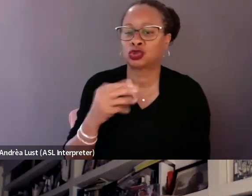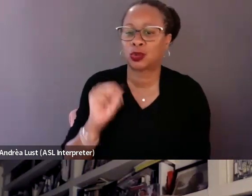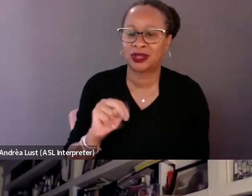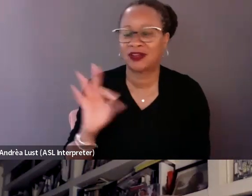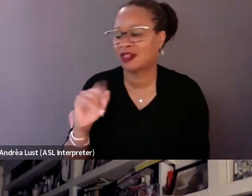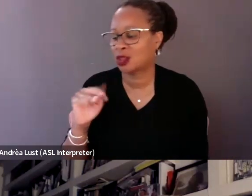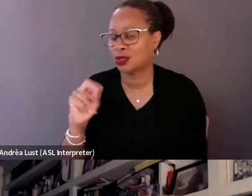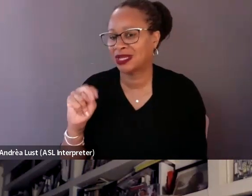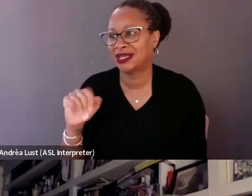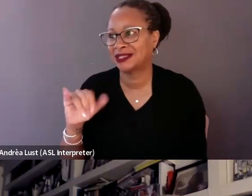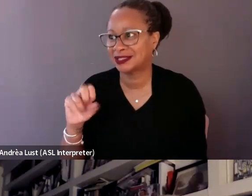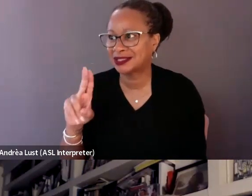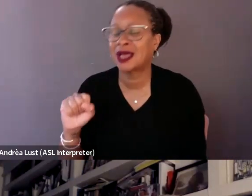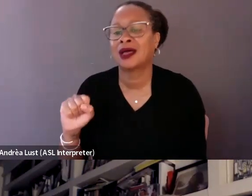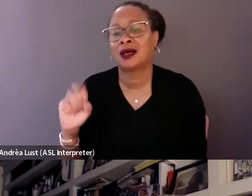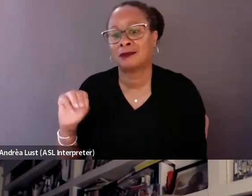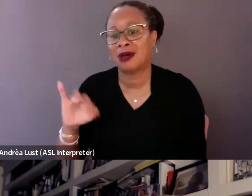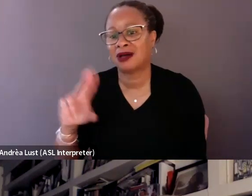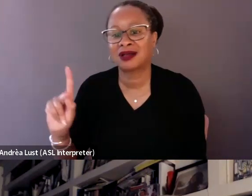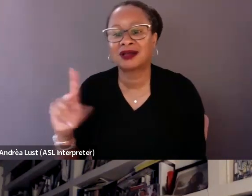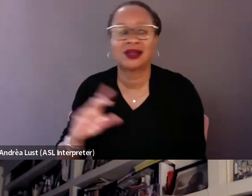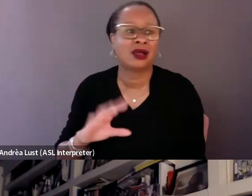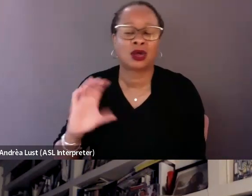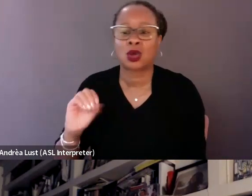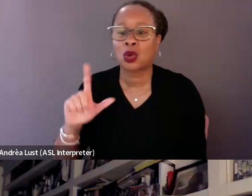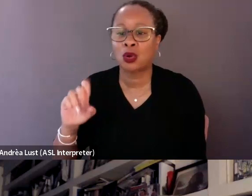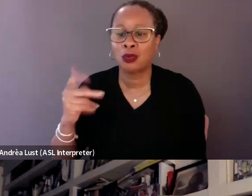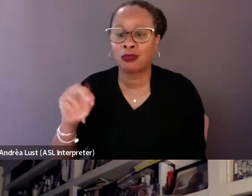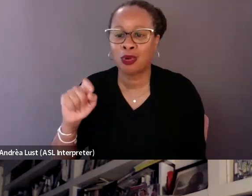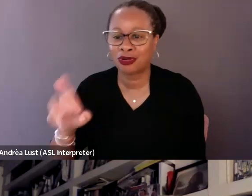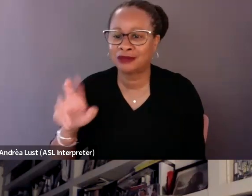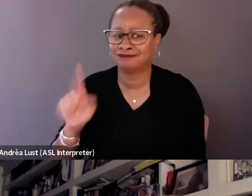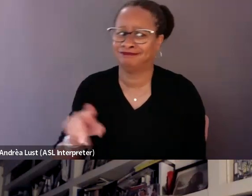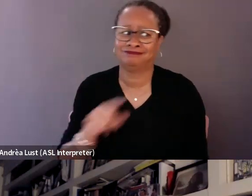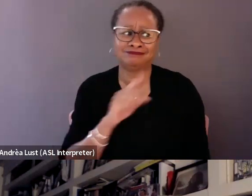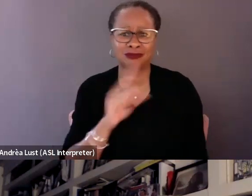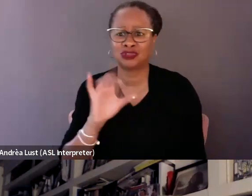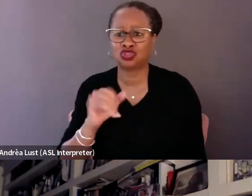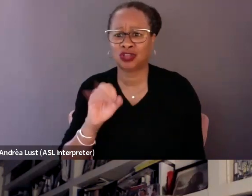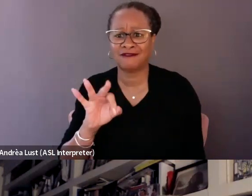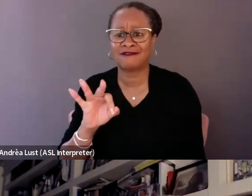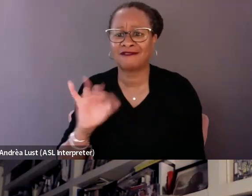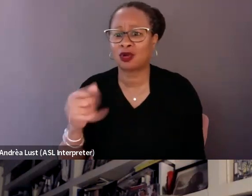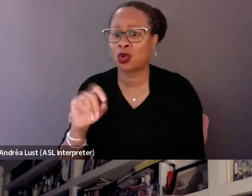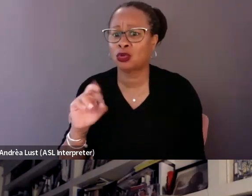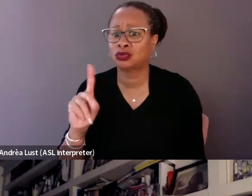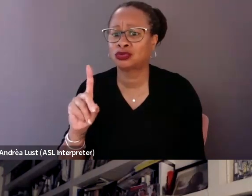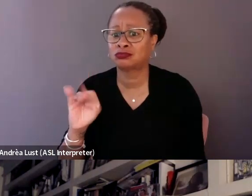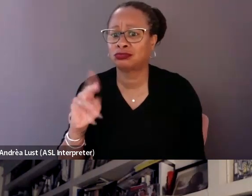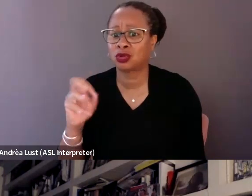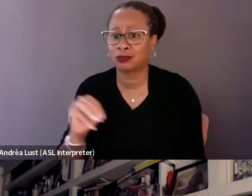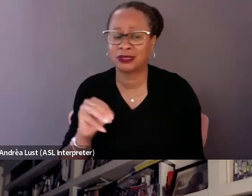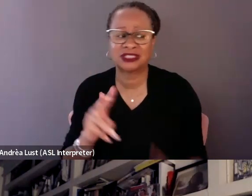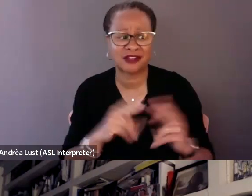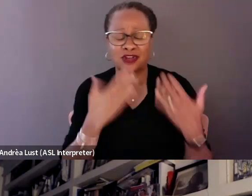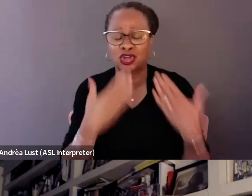Porter. He's he's a very good musician, no? And so it makes a lot of sense. First, he has for